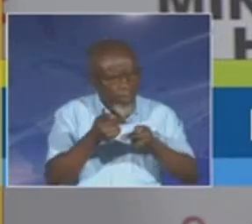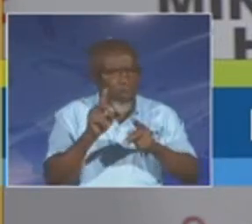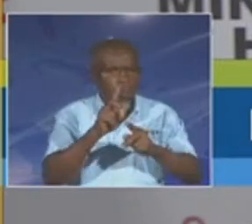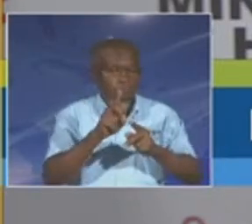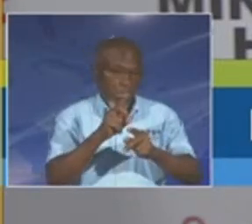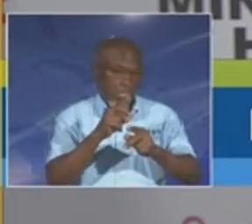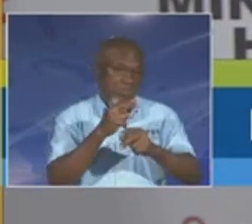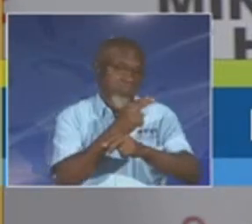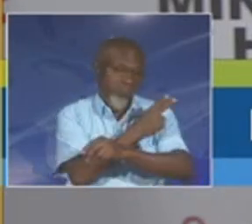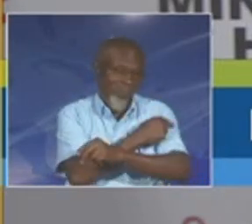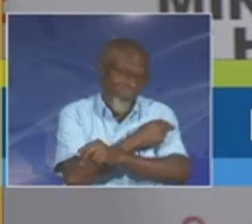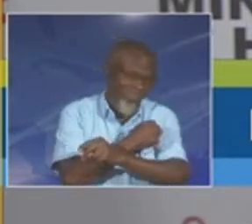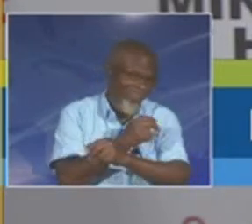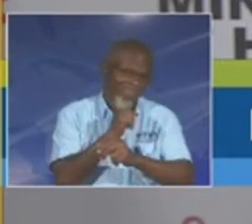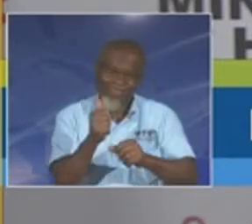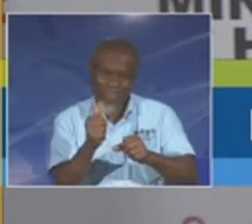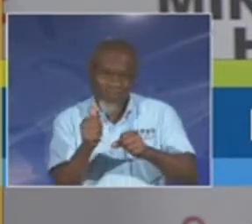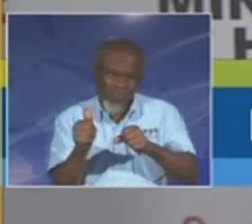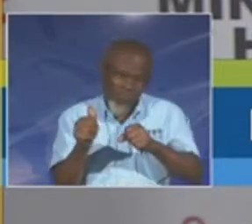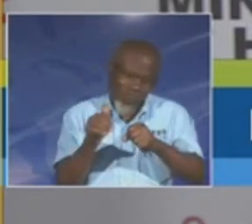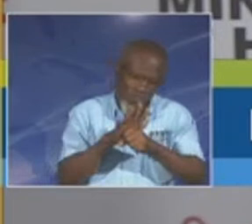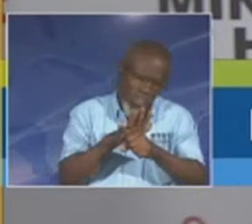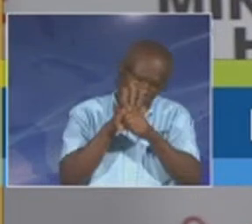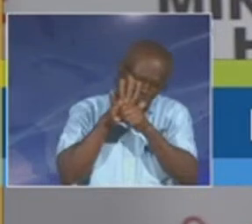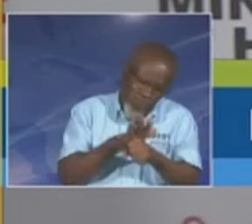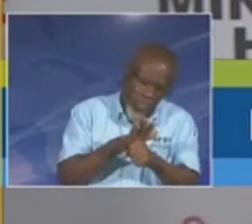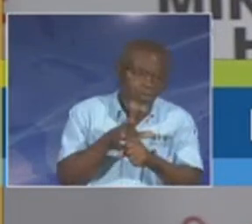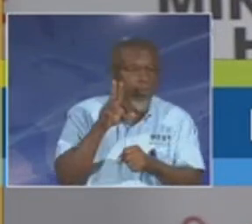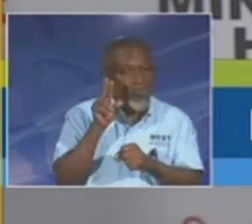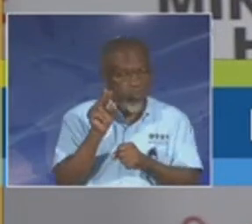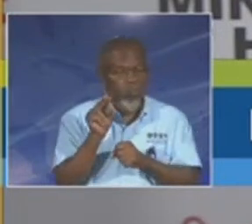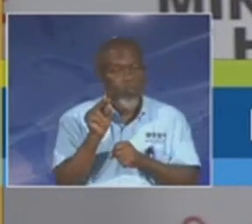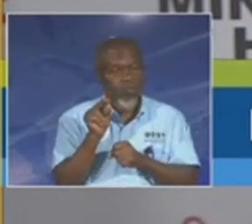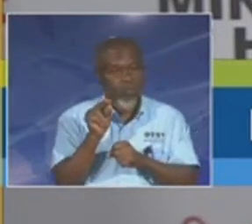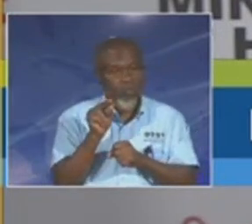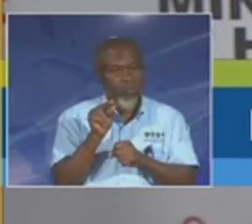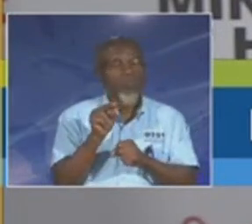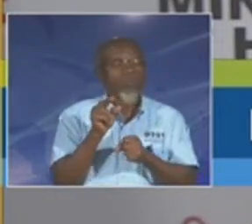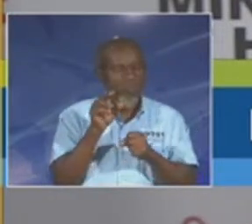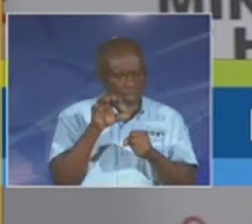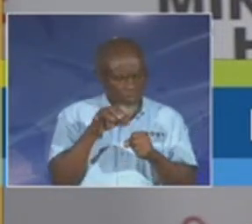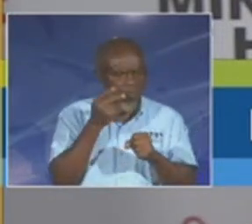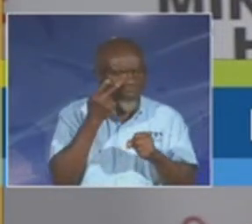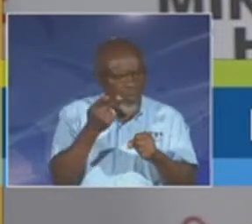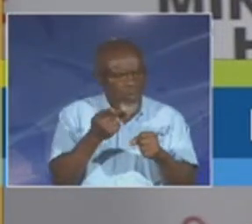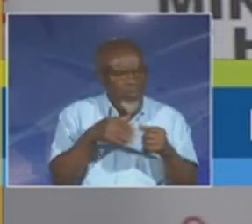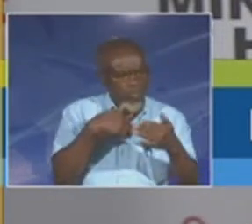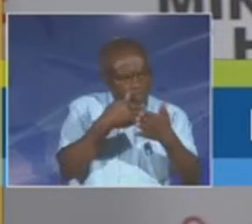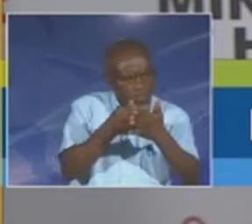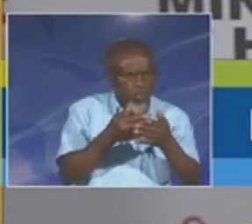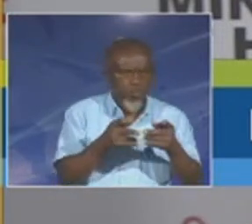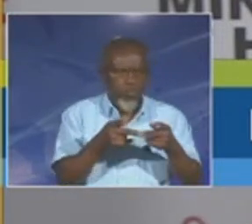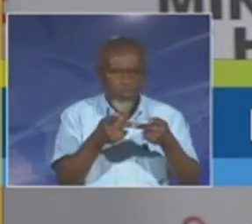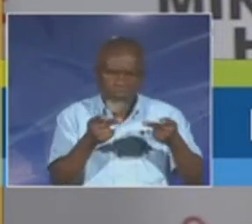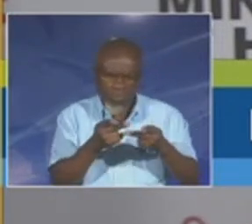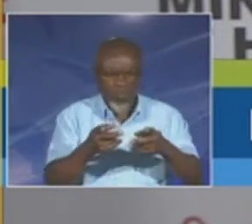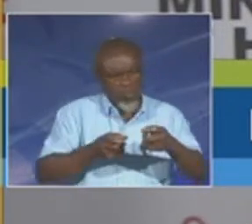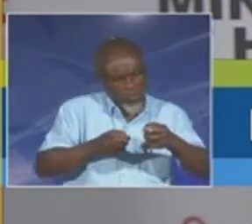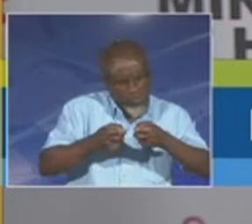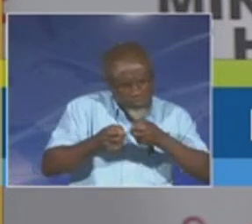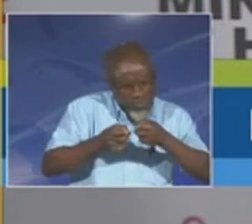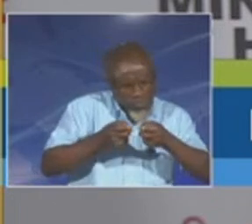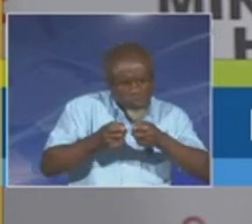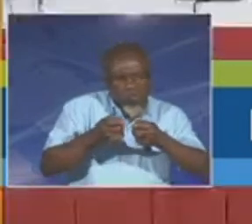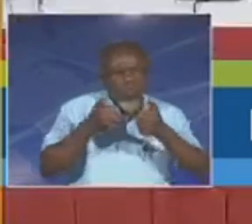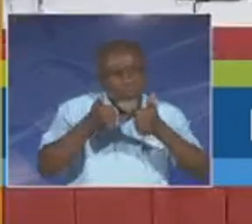can retract that parallel system and consolidate it to a phase that we are comfortable managing the disease. I don't know if Dr. Hines wants to